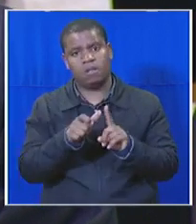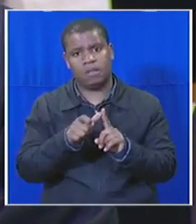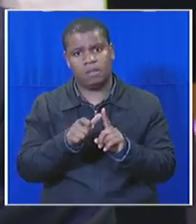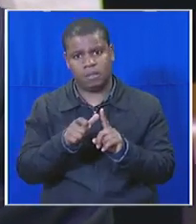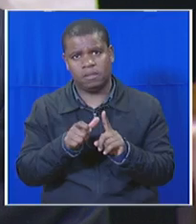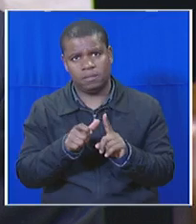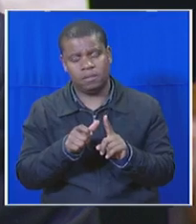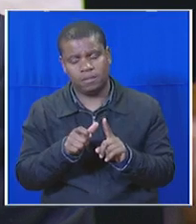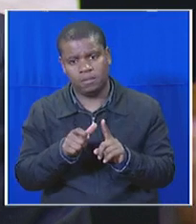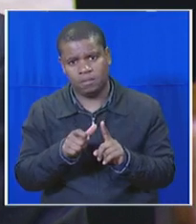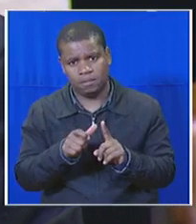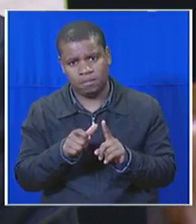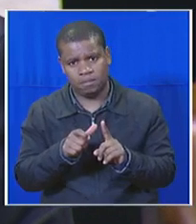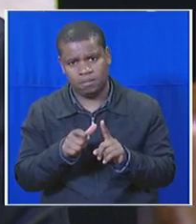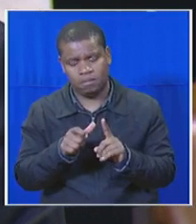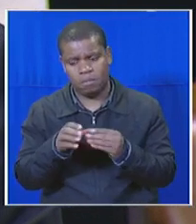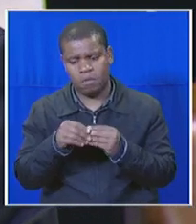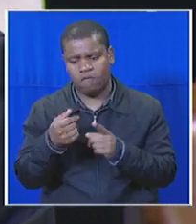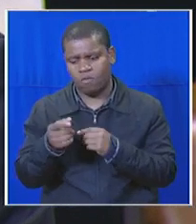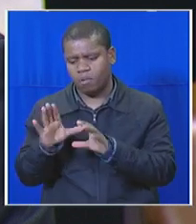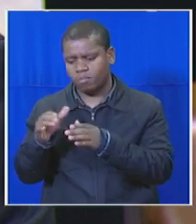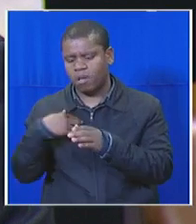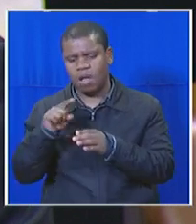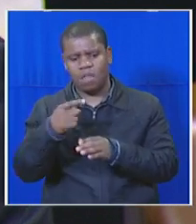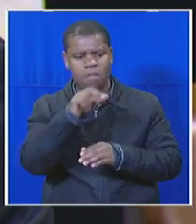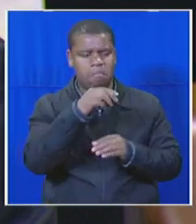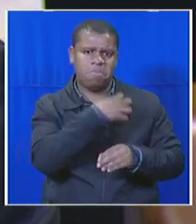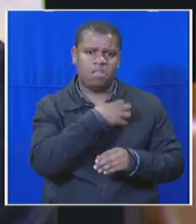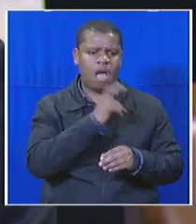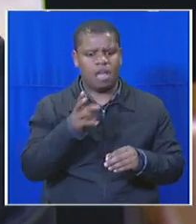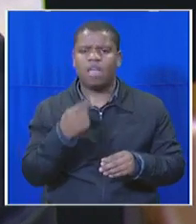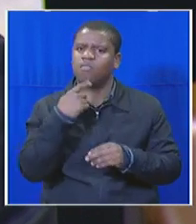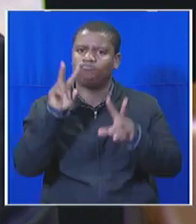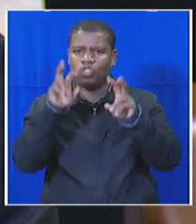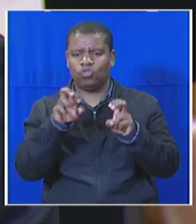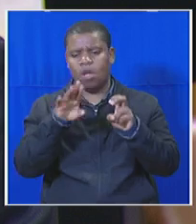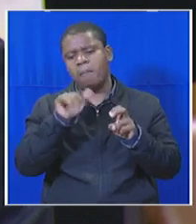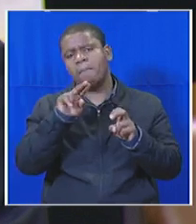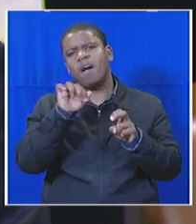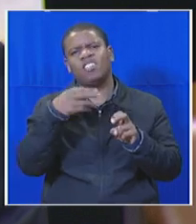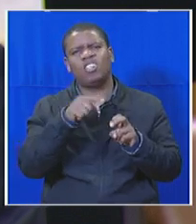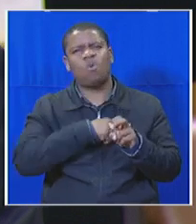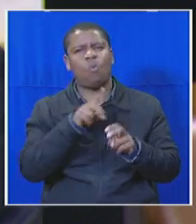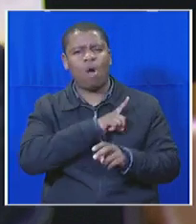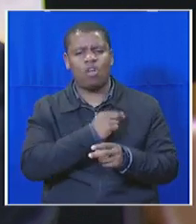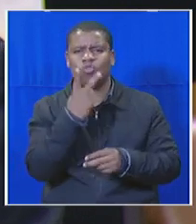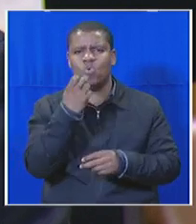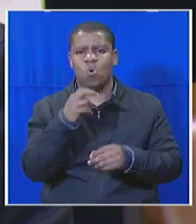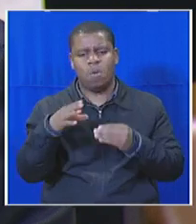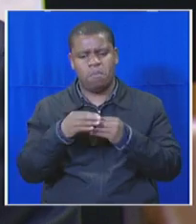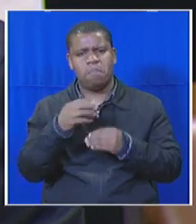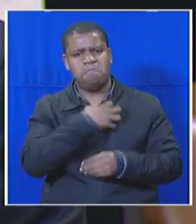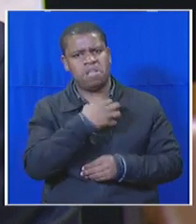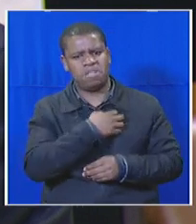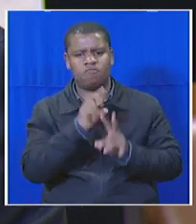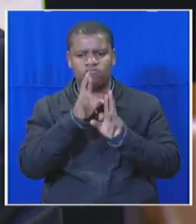member statement in al-Bashir, and now we have a second minister addressing the same statement, which is not allowed.